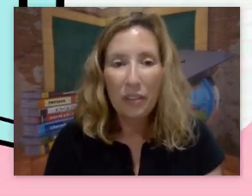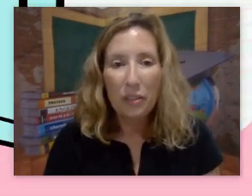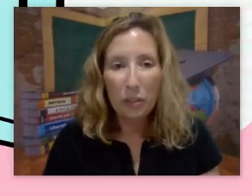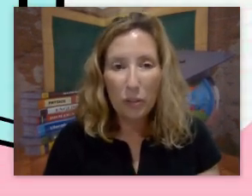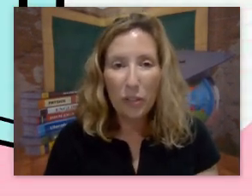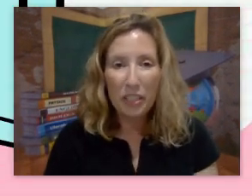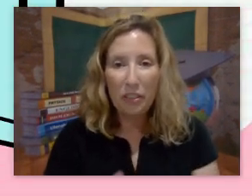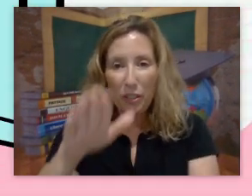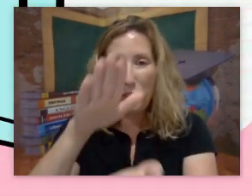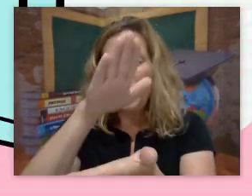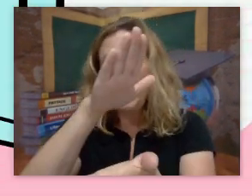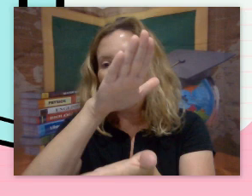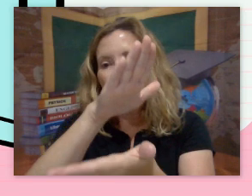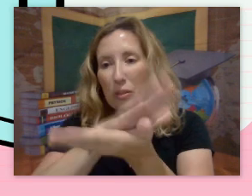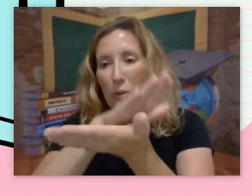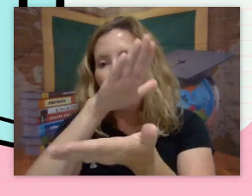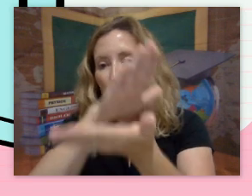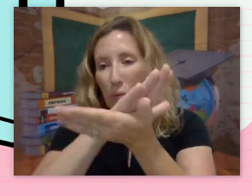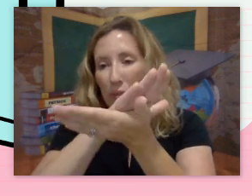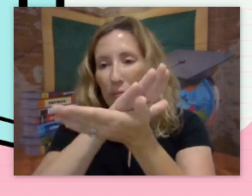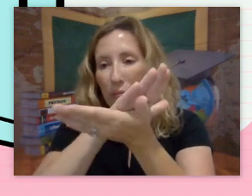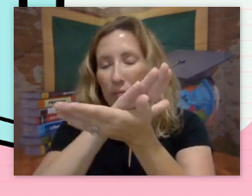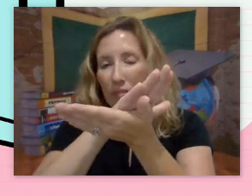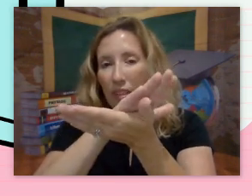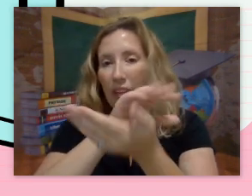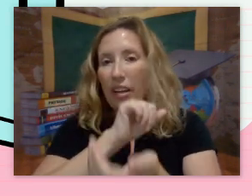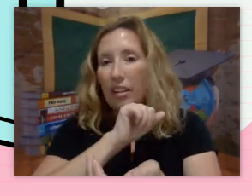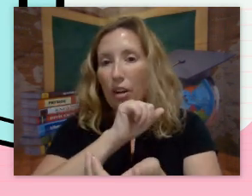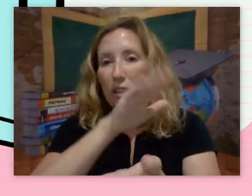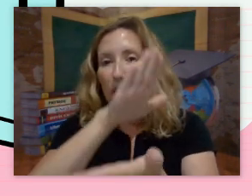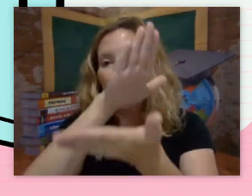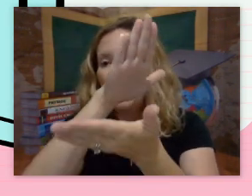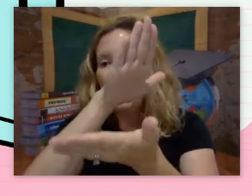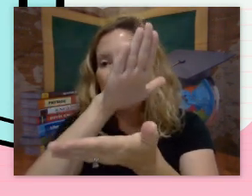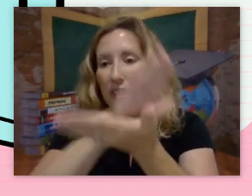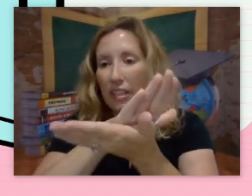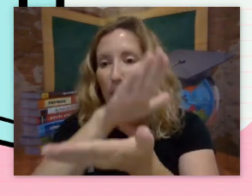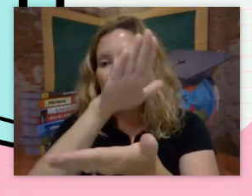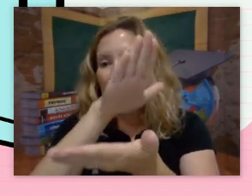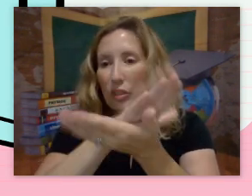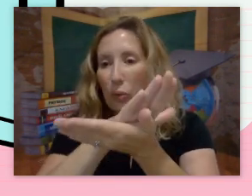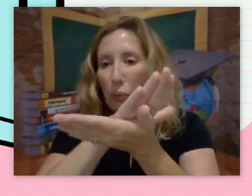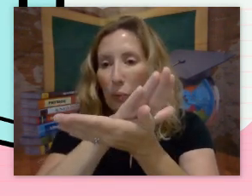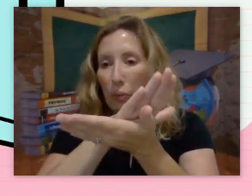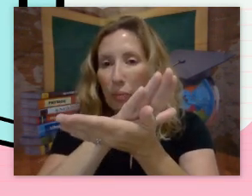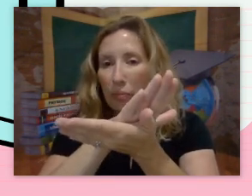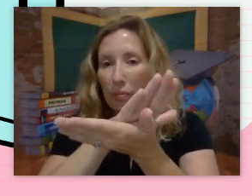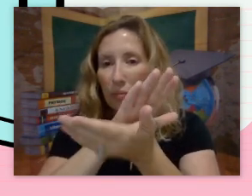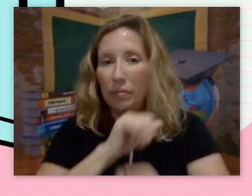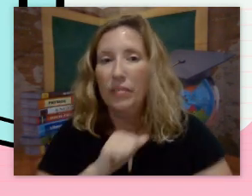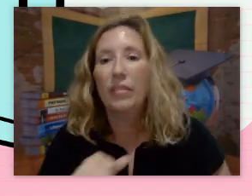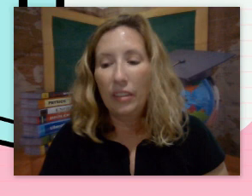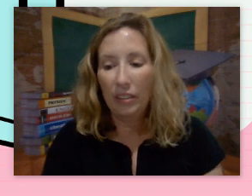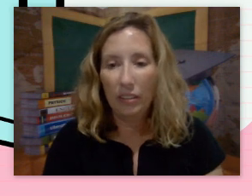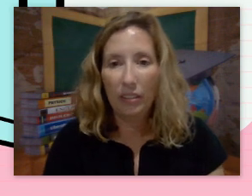day. So, of course, the first one, school. And all you're doing is clapping school.